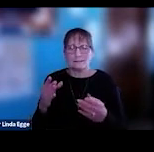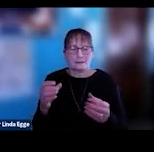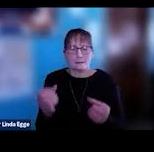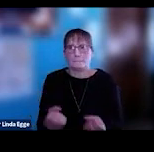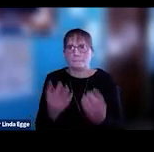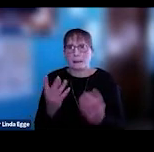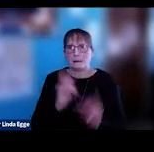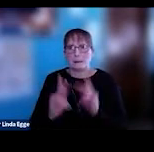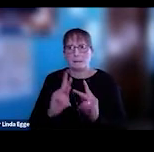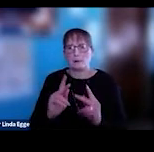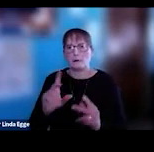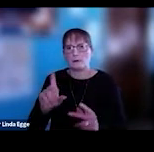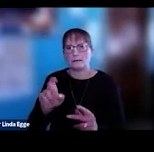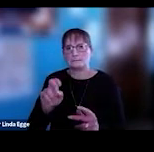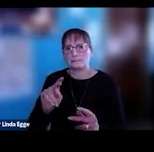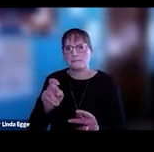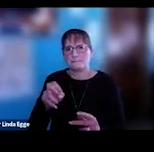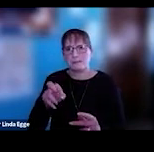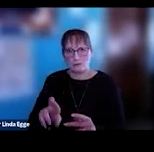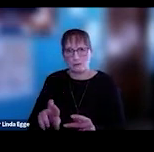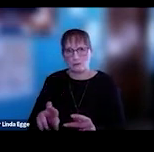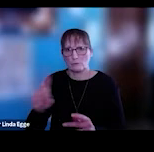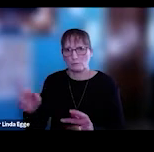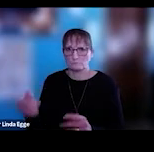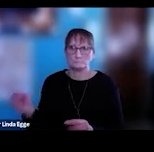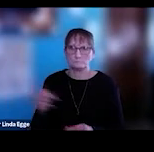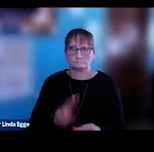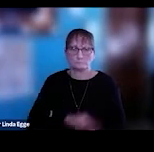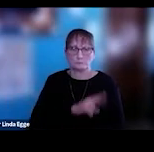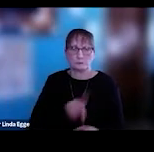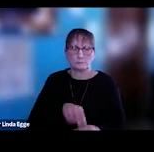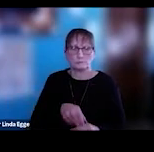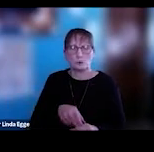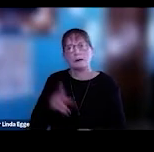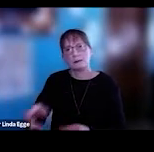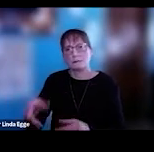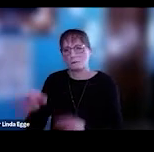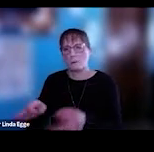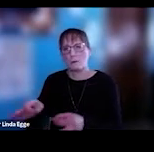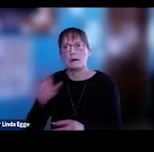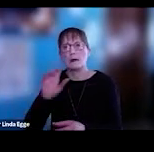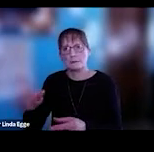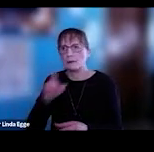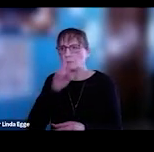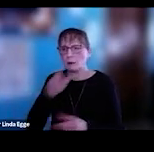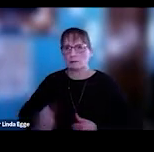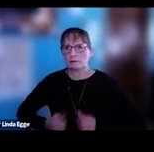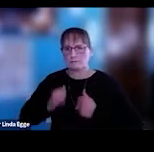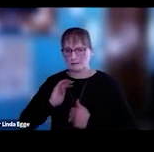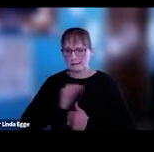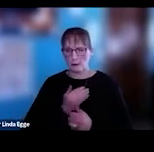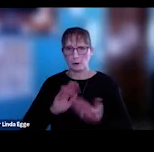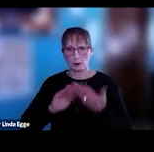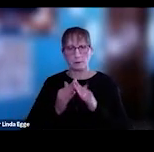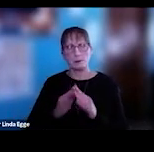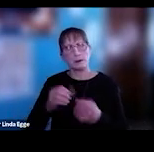offenders coming before the court will ultimately reside in our community, and we got to figure out how to make it work.